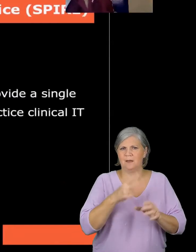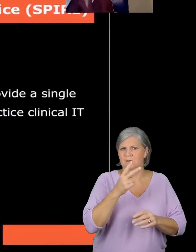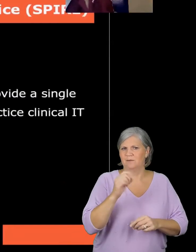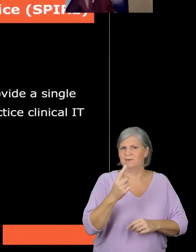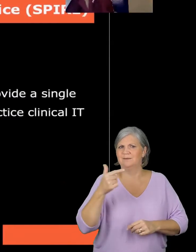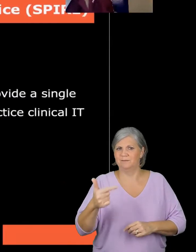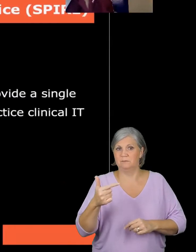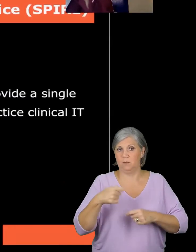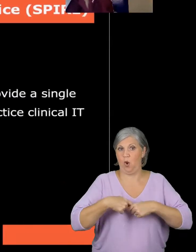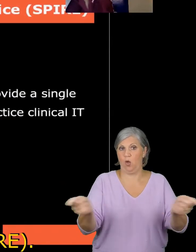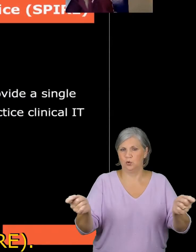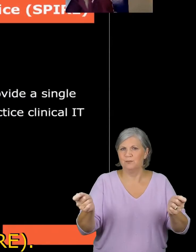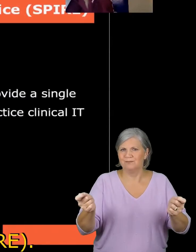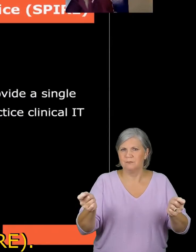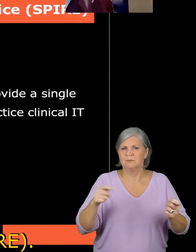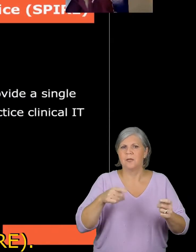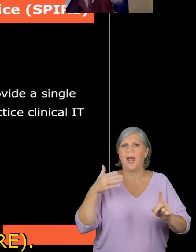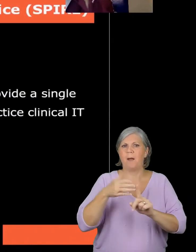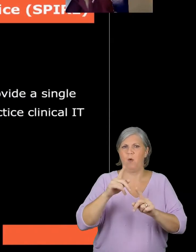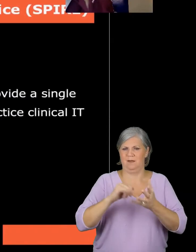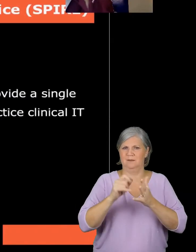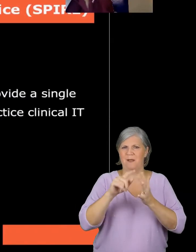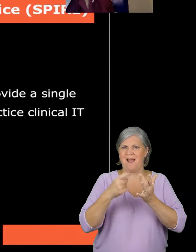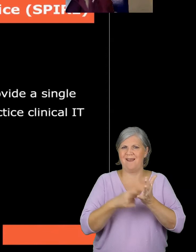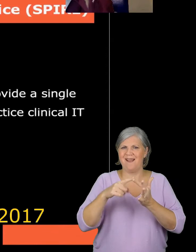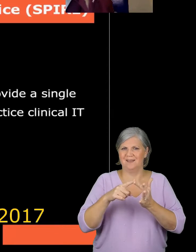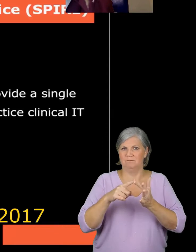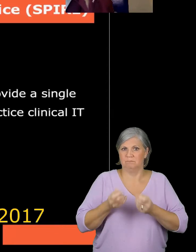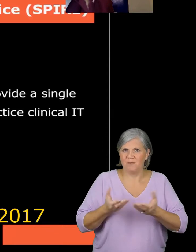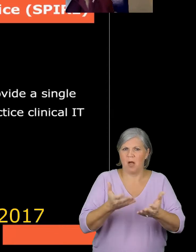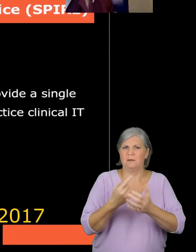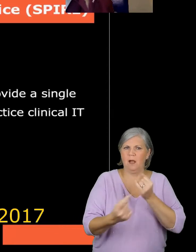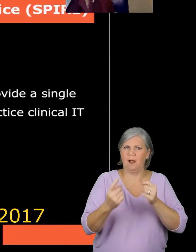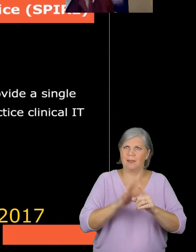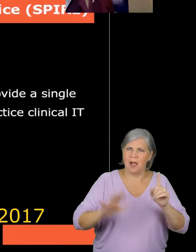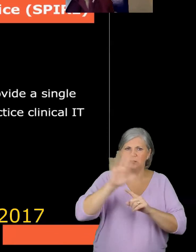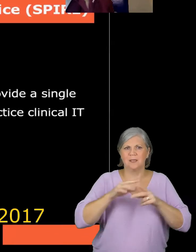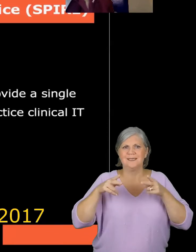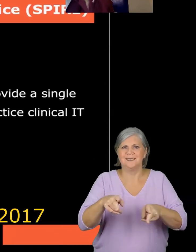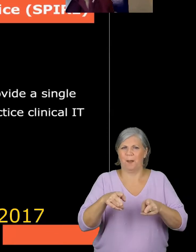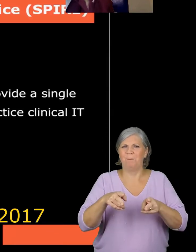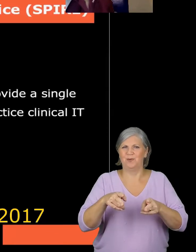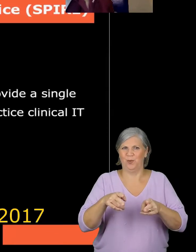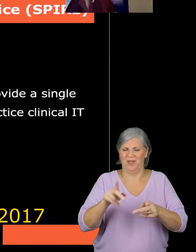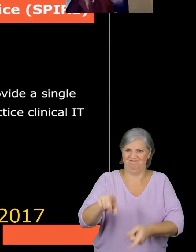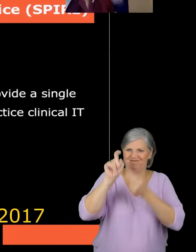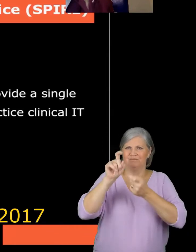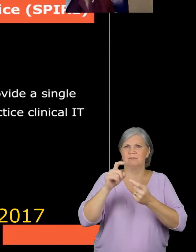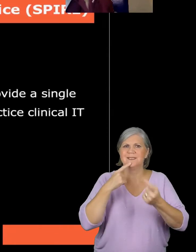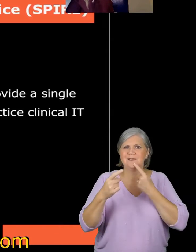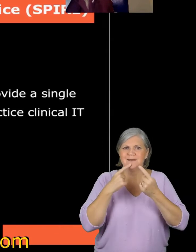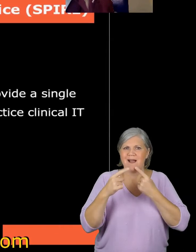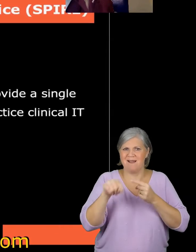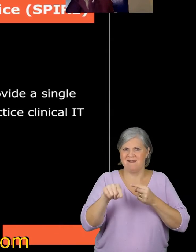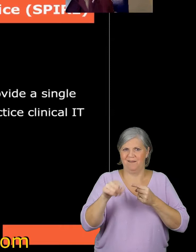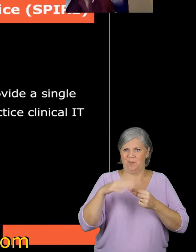Moving on to the Scottish Primary Care Information Service, SPIRE. This was launched in May 2017, and the aim of SPIRE is